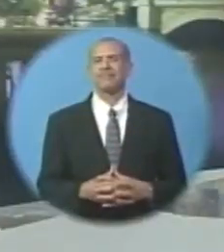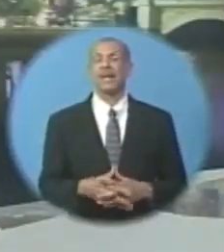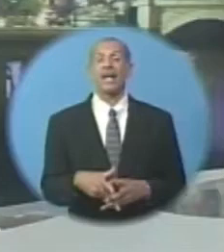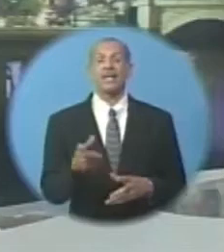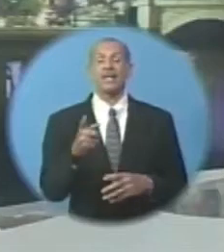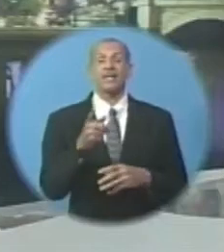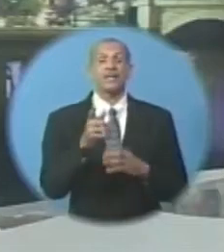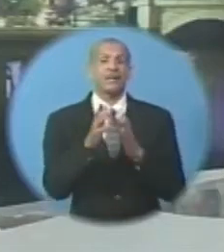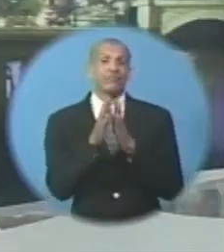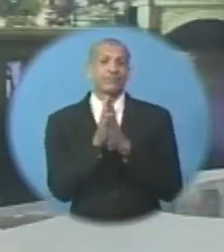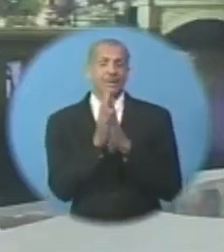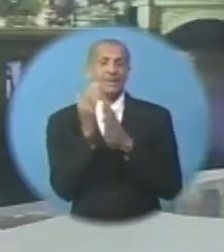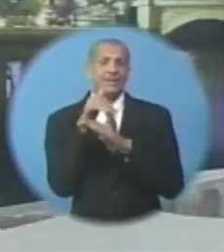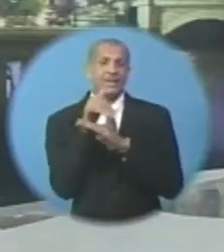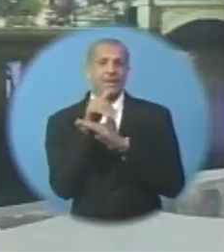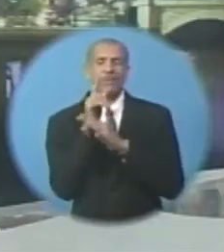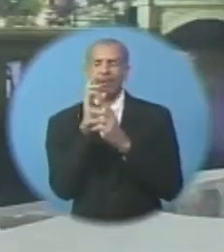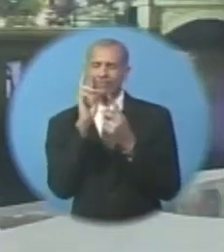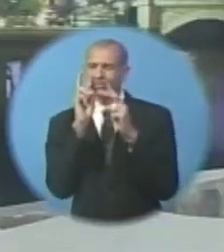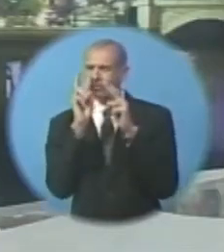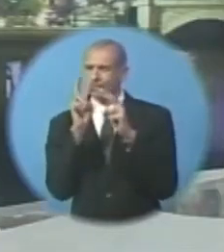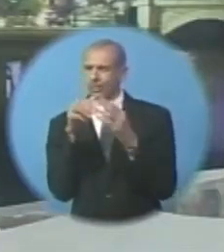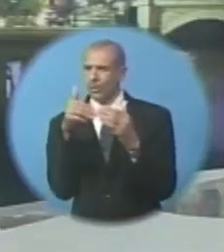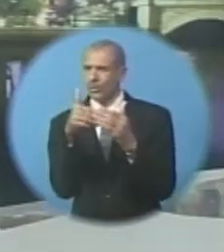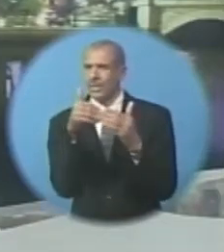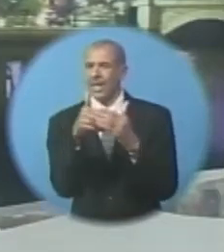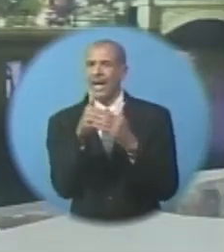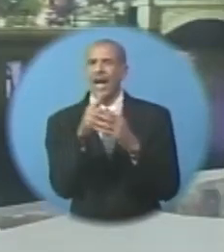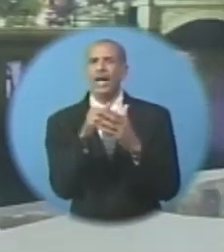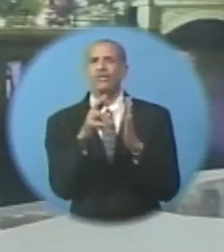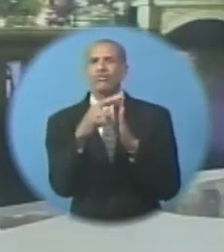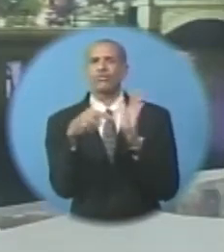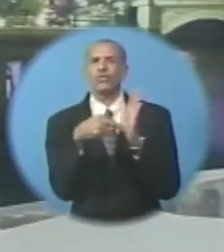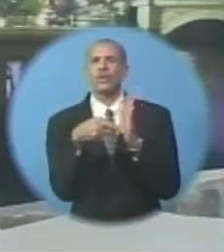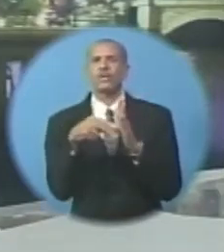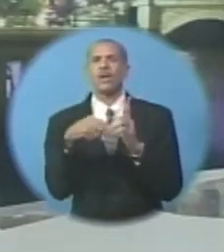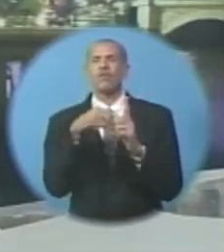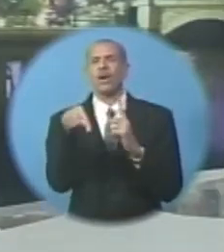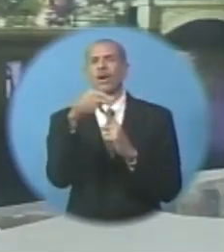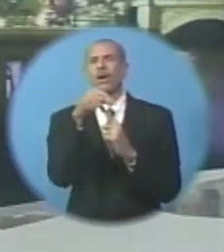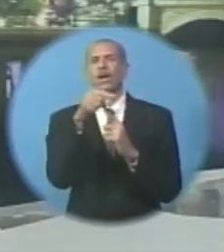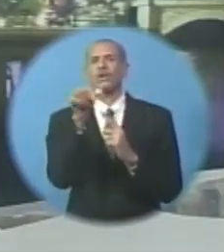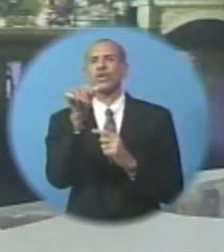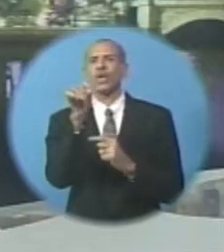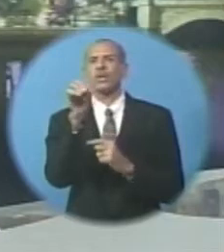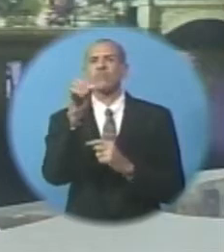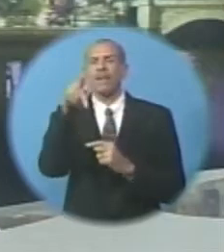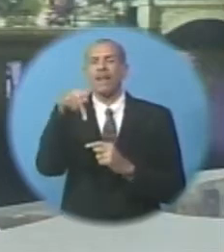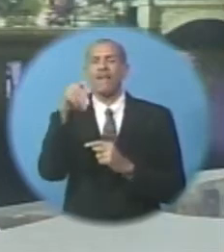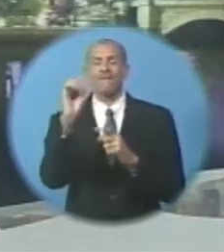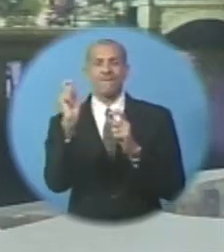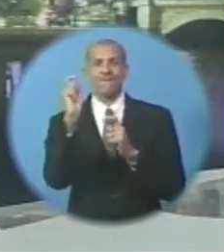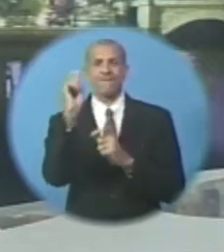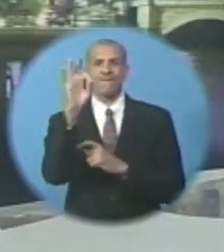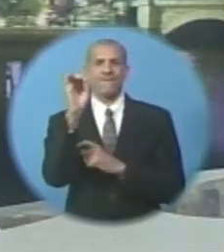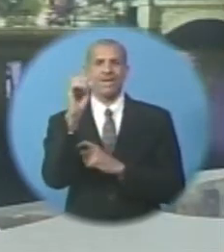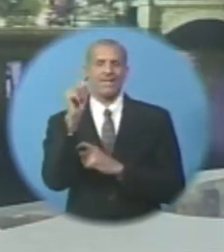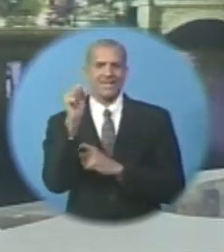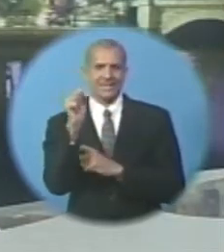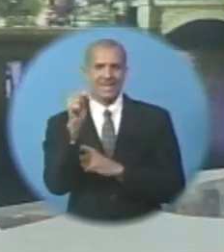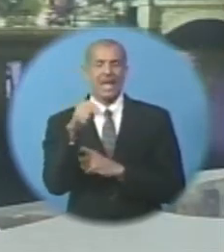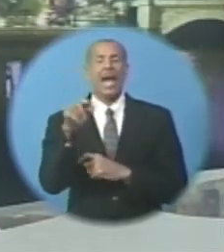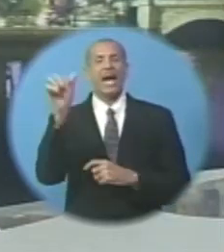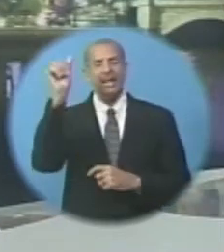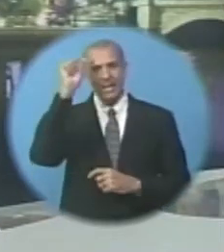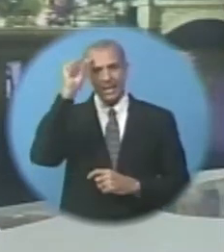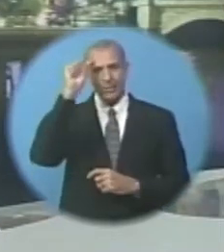There's a call tonight for a closer look at the regulations surrounding events like Gospel Fest. This from executive producer of Gospel Fest,